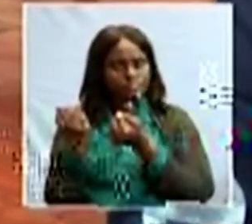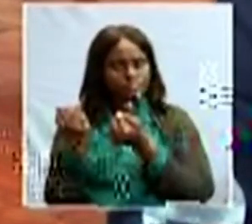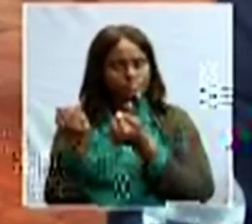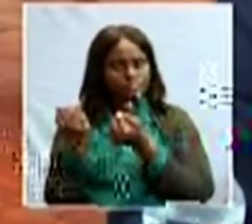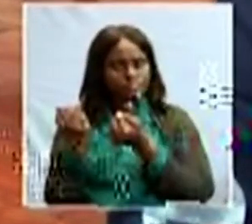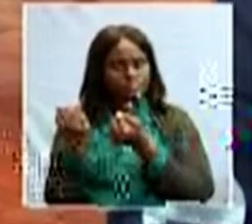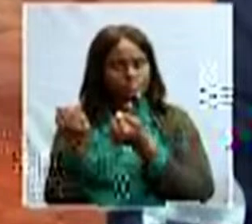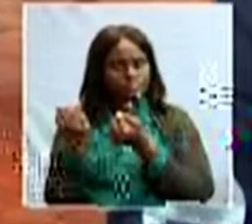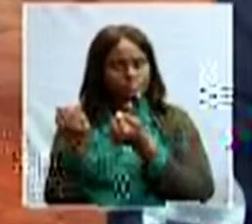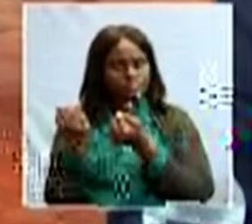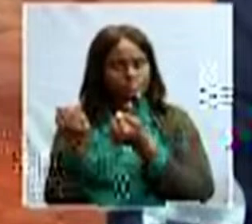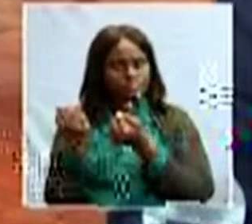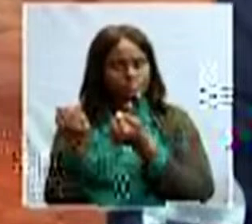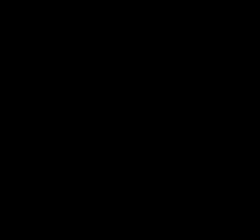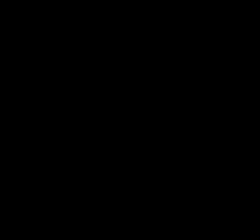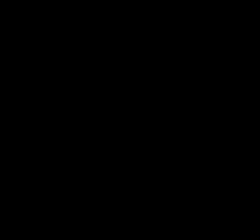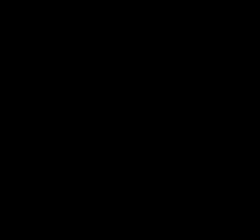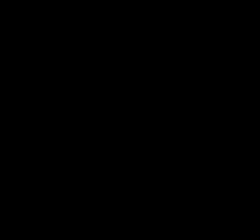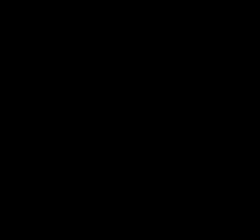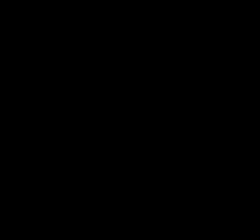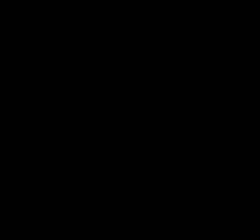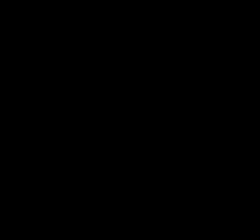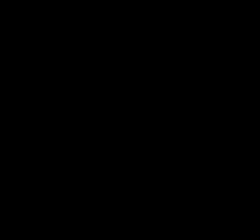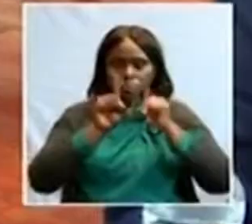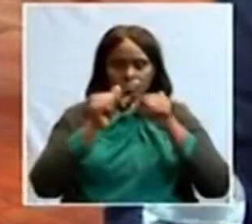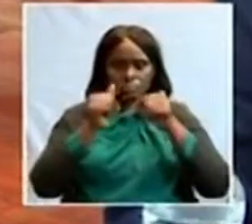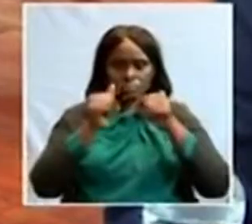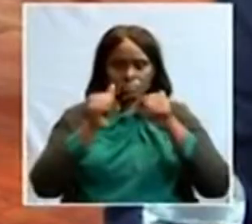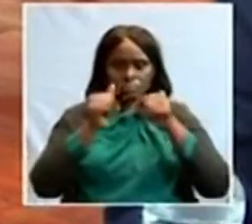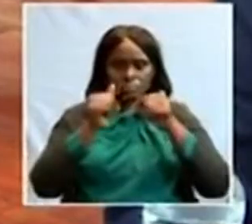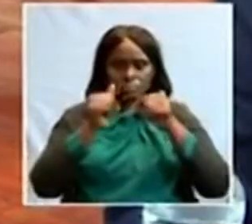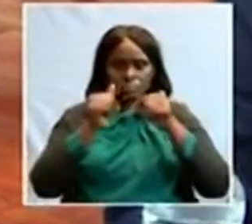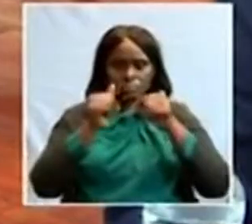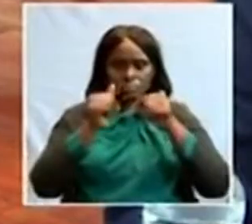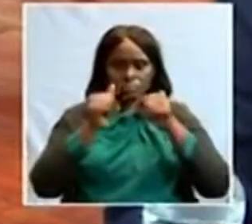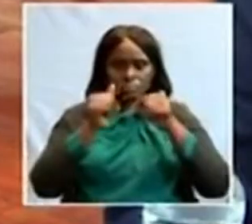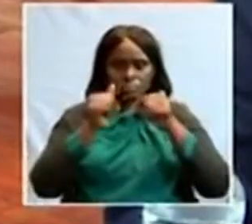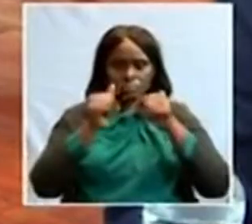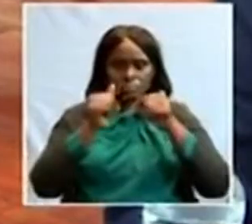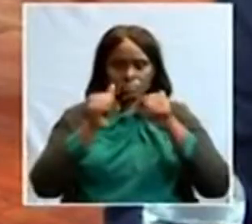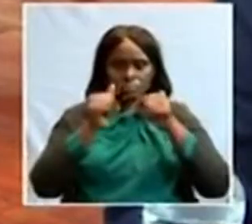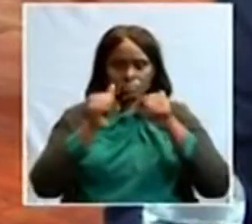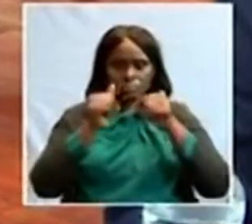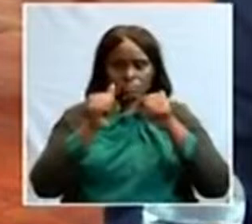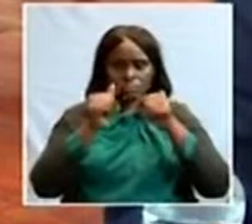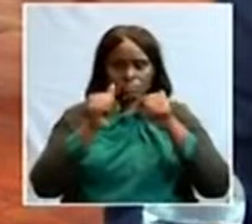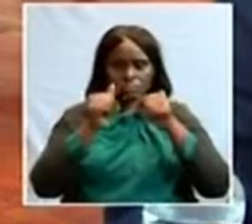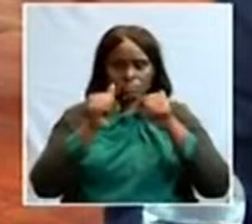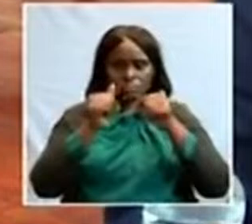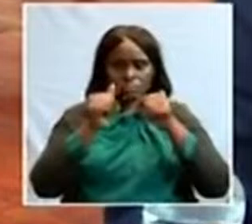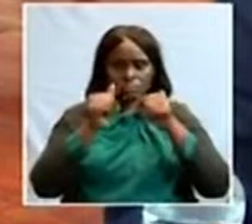Management wishes to acknowledge and wishes to report that the disposal of